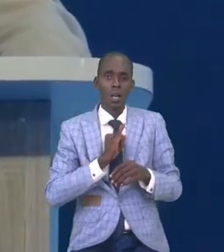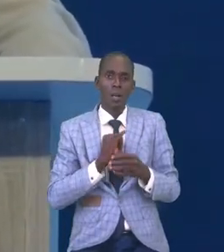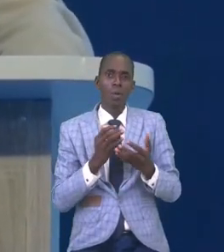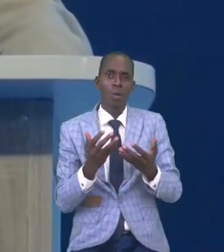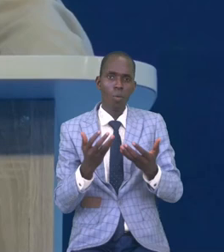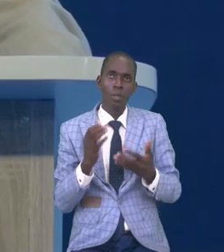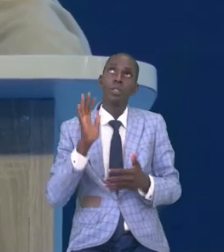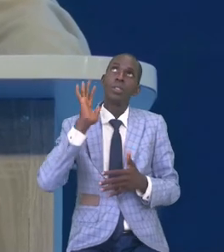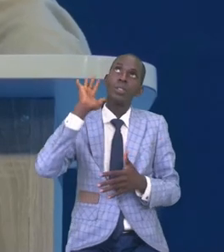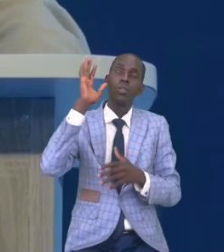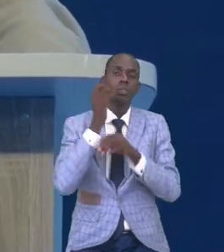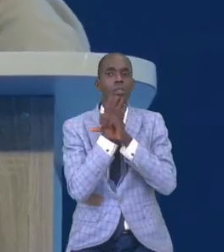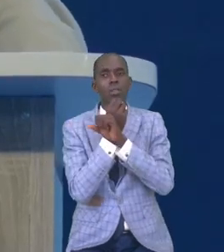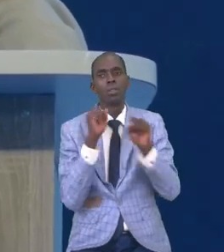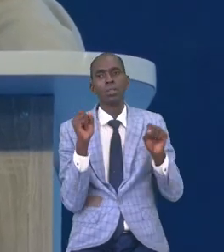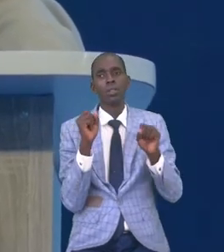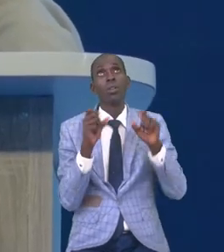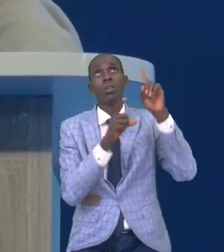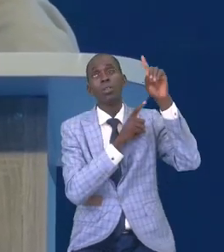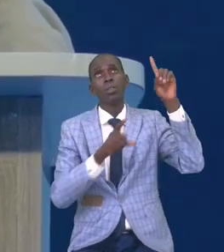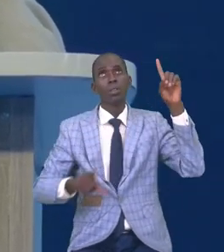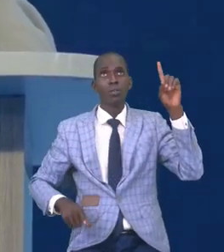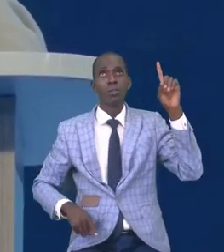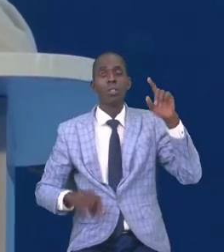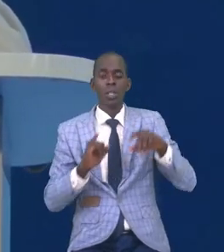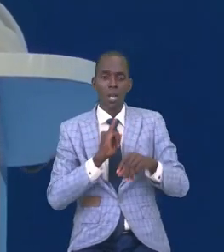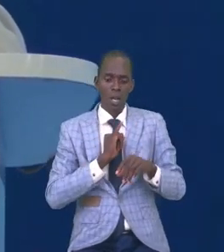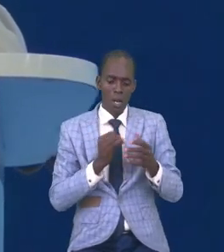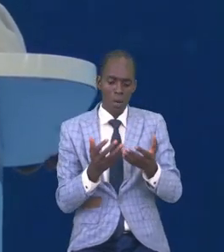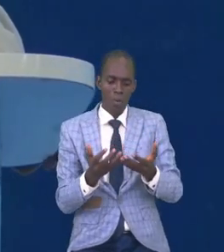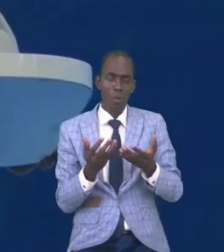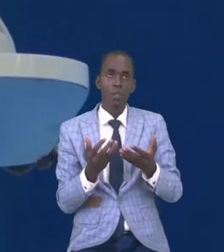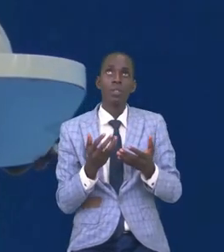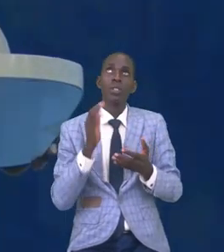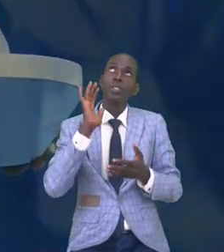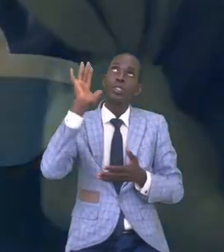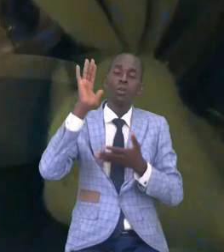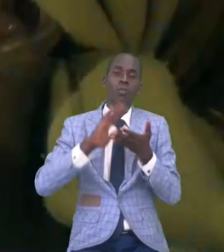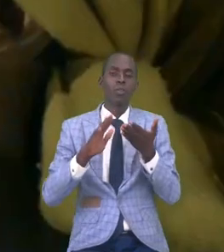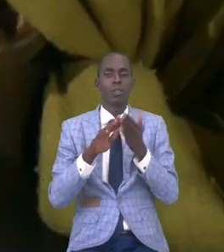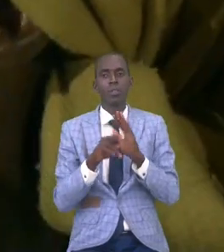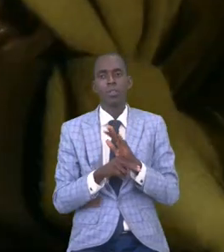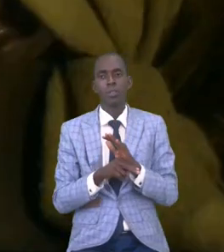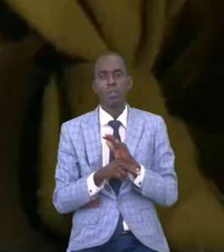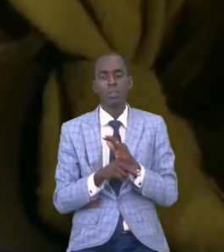your salvation. Lord, I want your forgiveness." Now, if it is